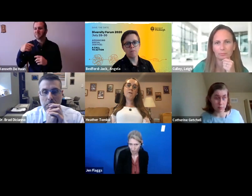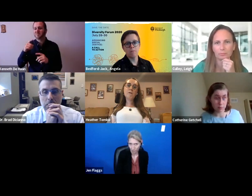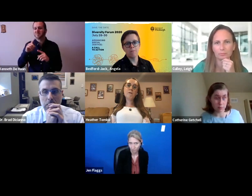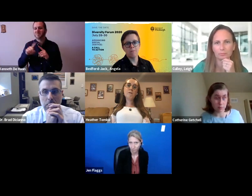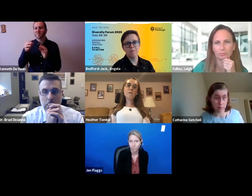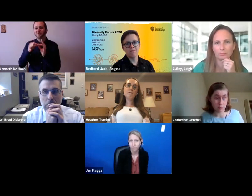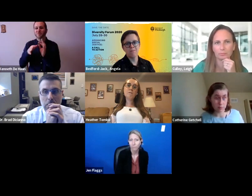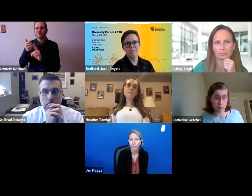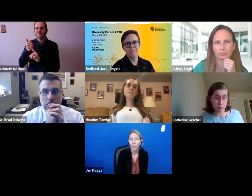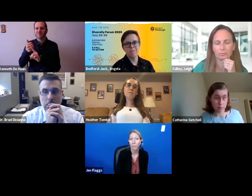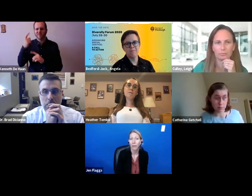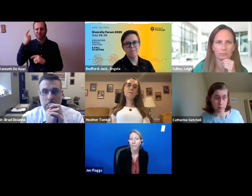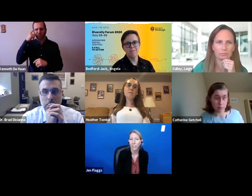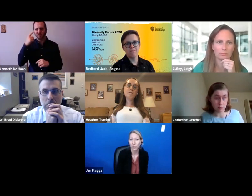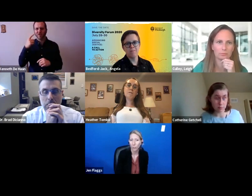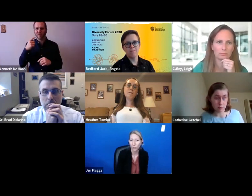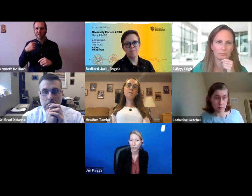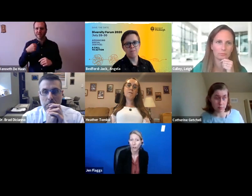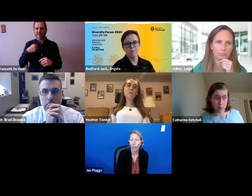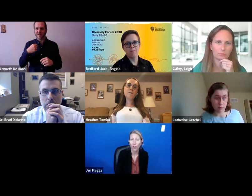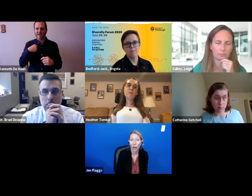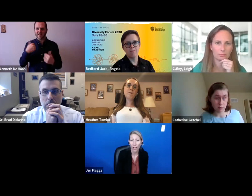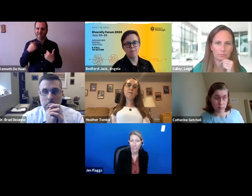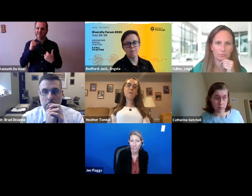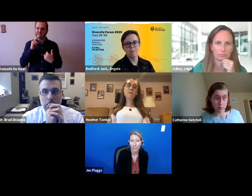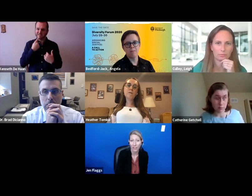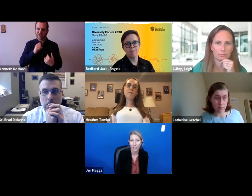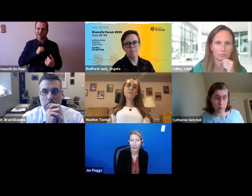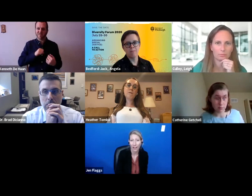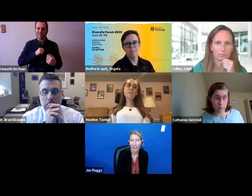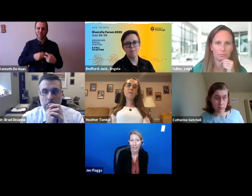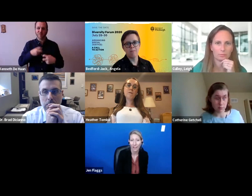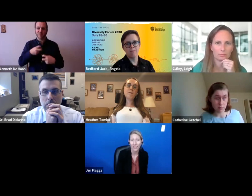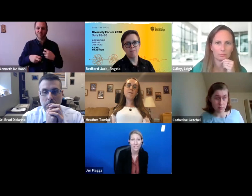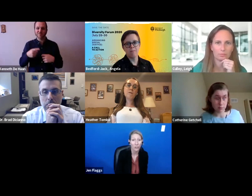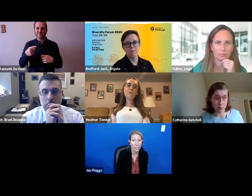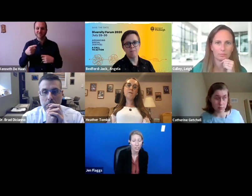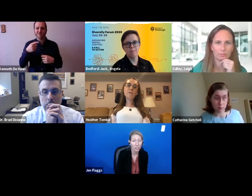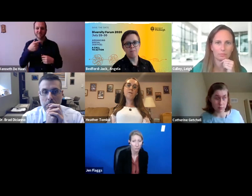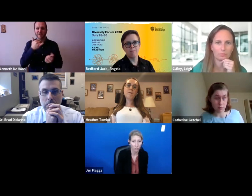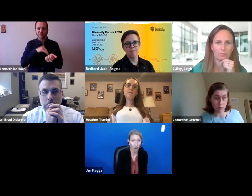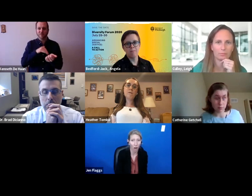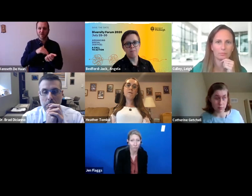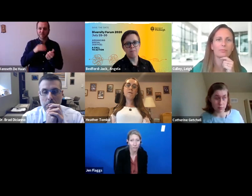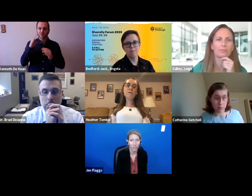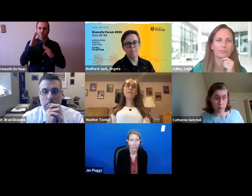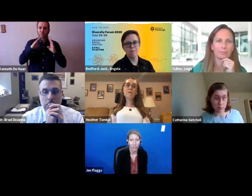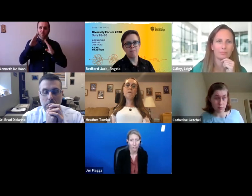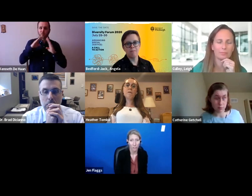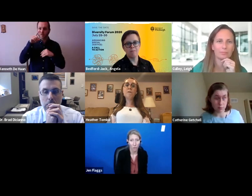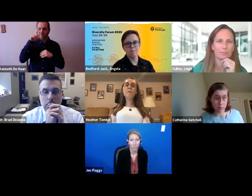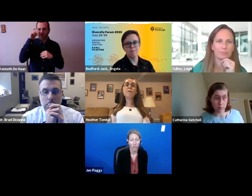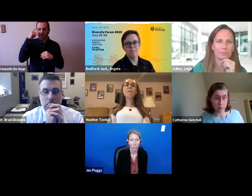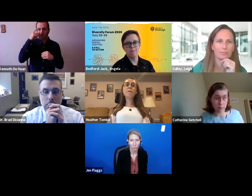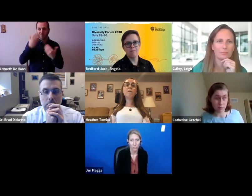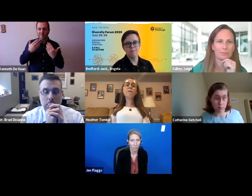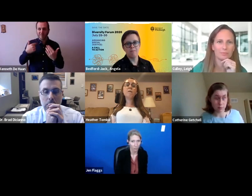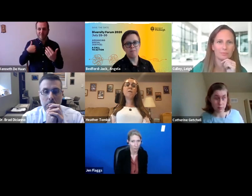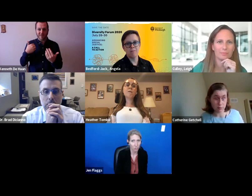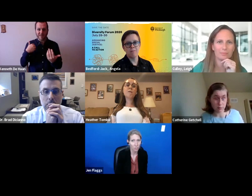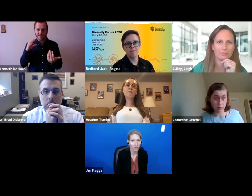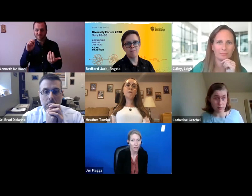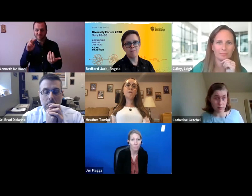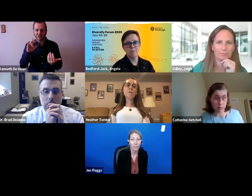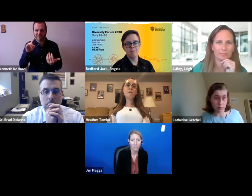syrup, but the interpreter thought that I had a serious, you know, cough. And so the doctor was